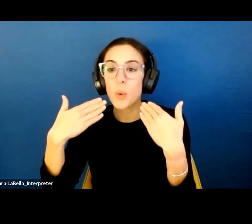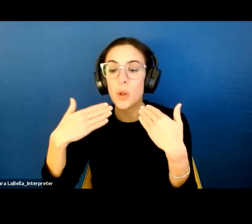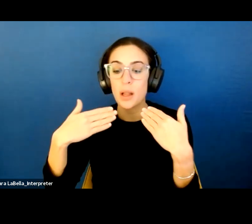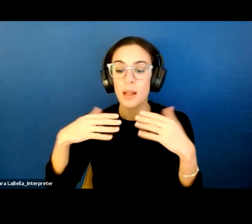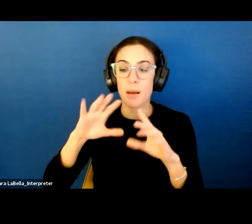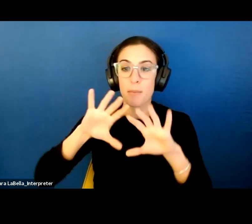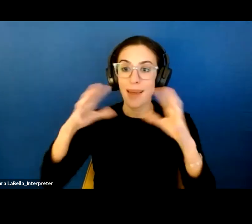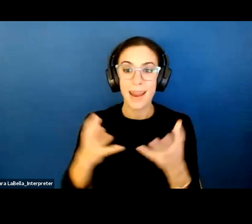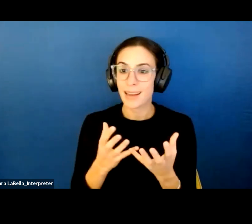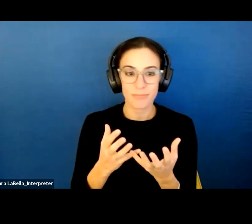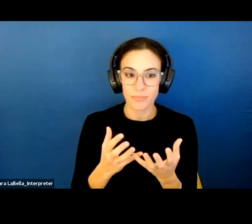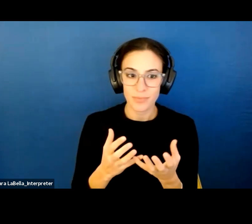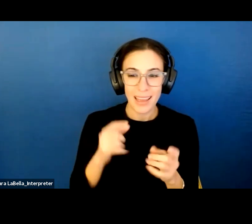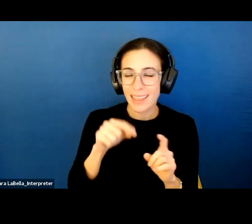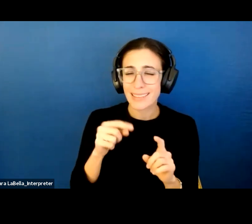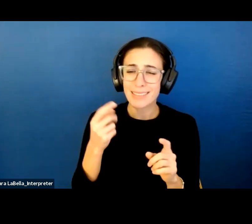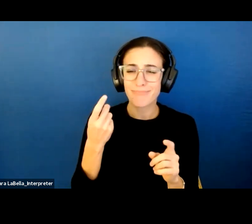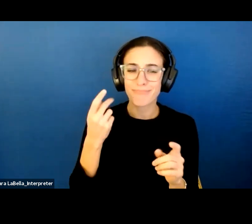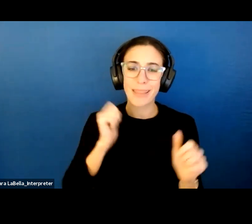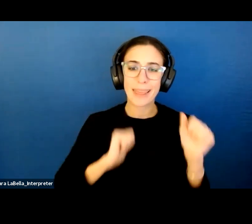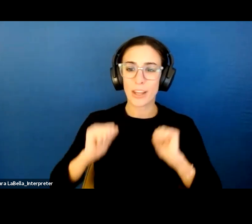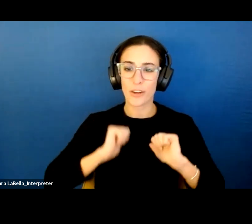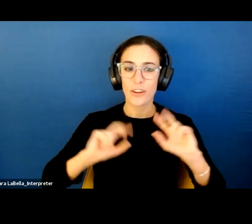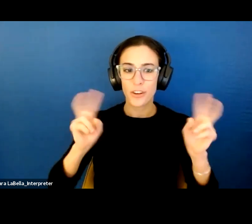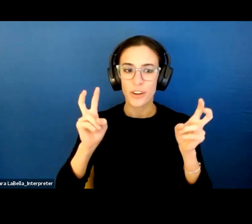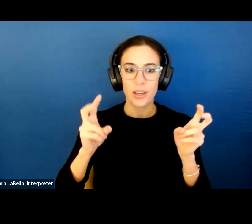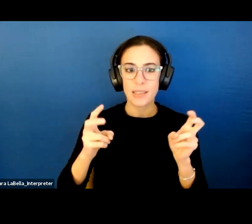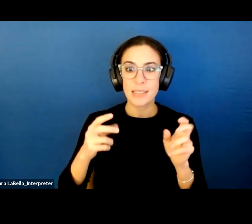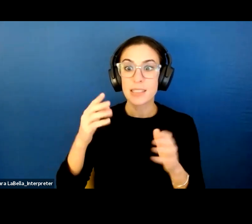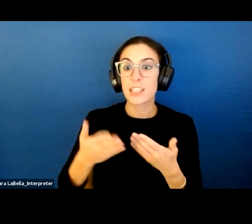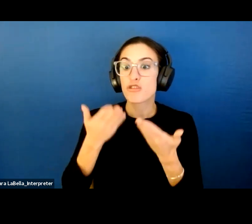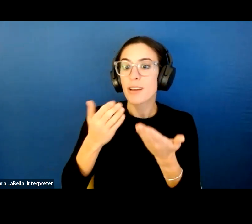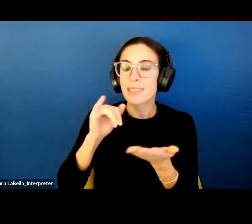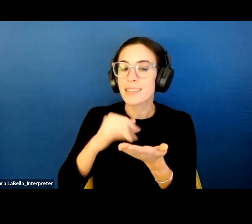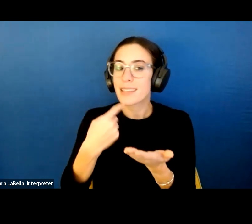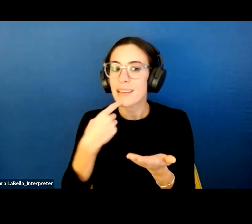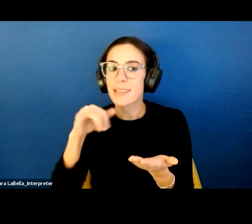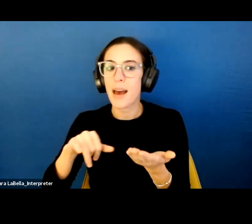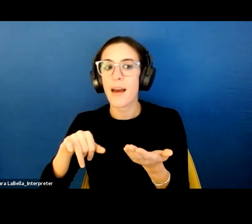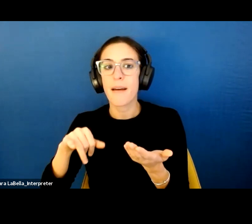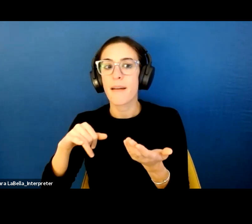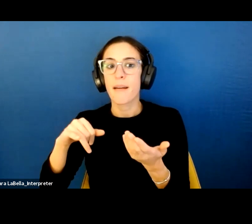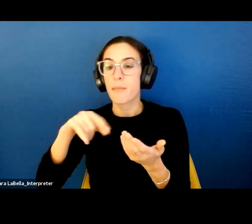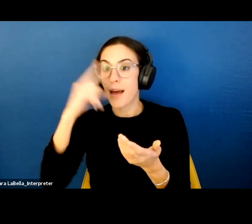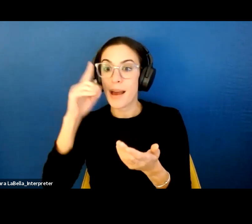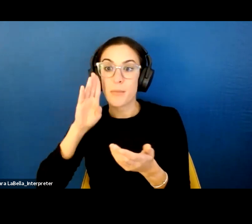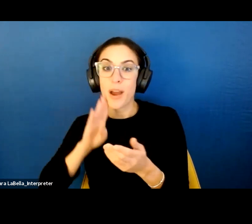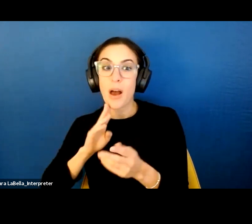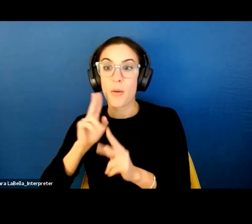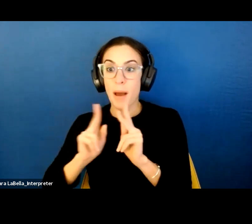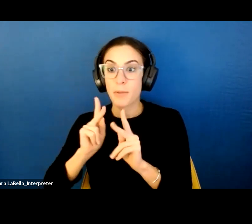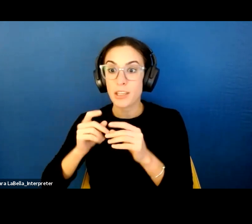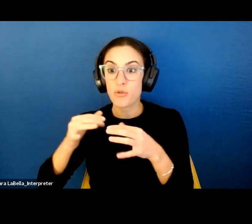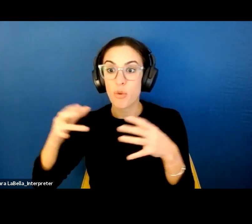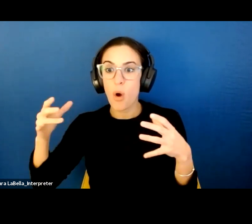ultimately reinforces the idea that the environment is in danger from Black and brown population growth. Even though the terrifyingly